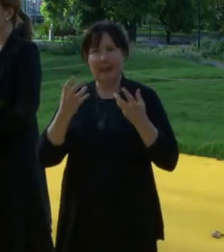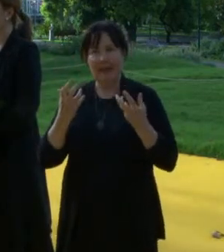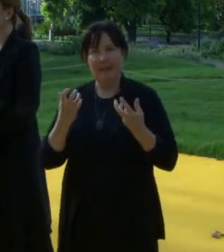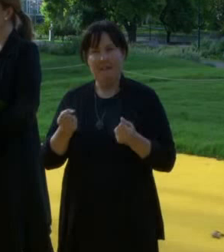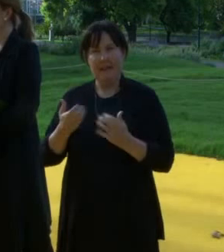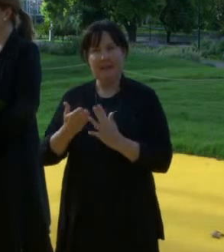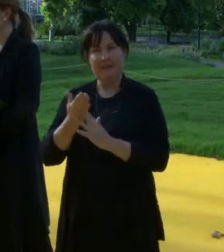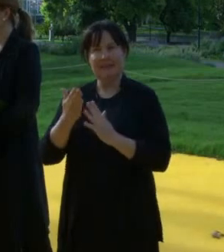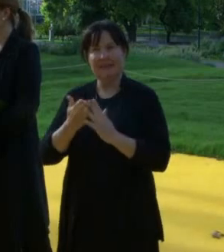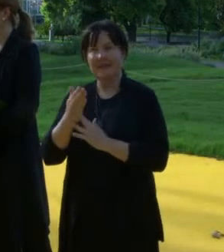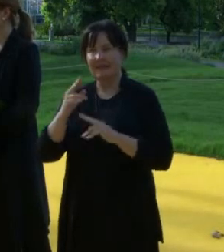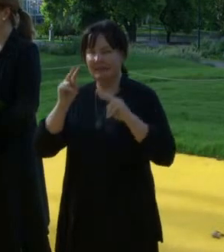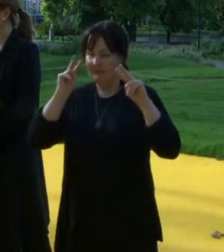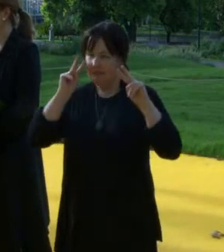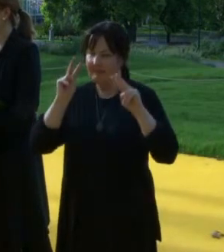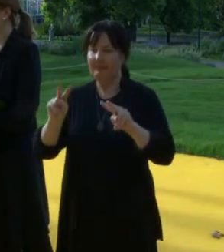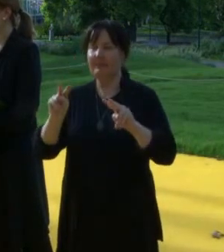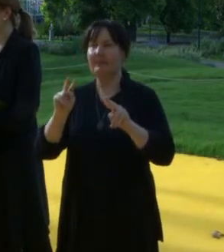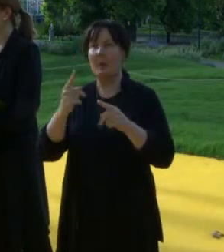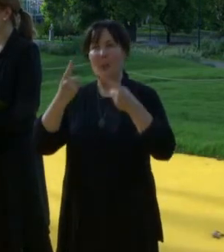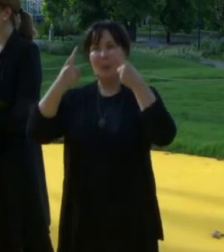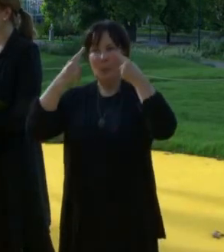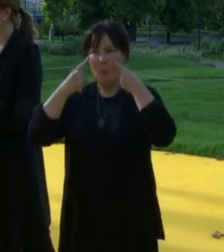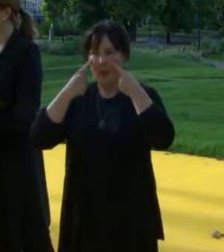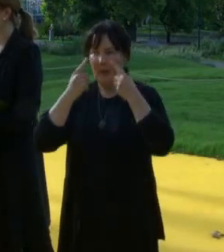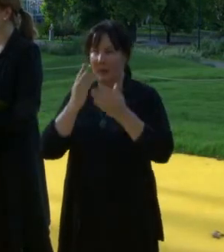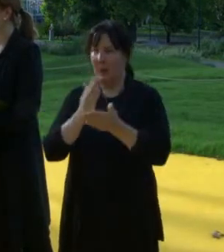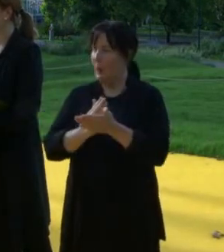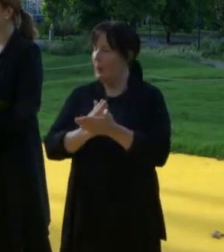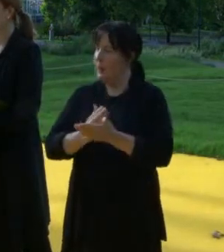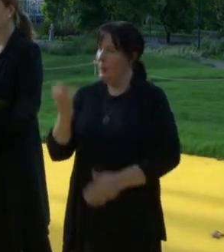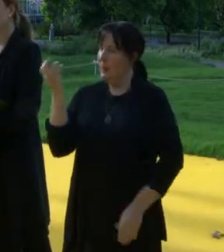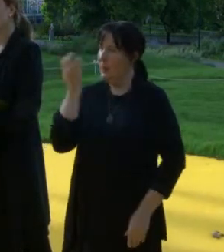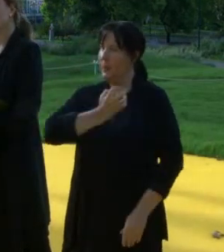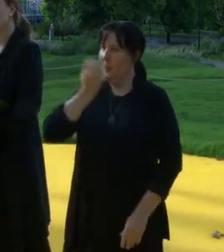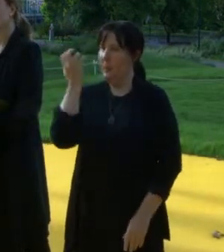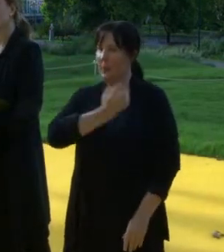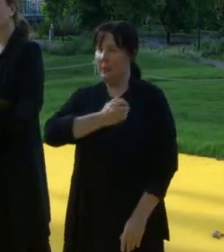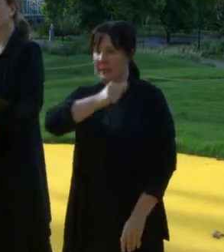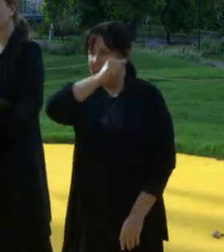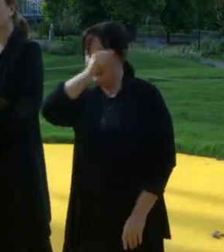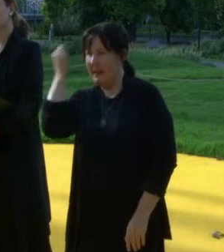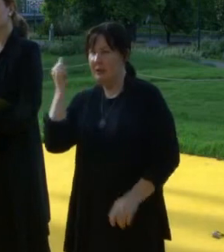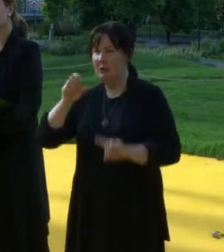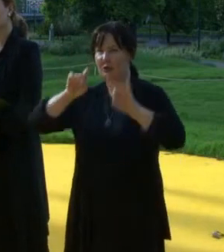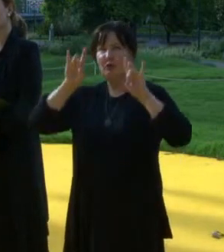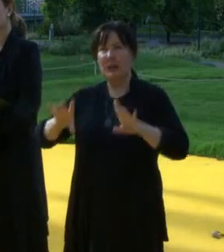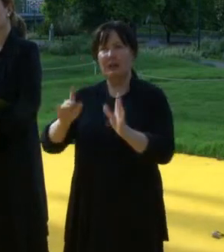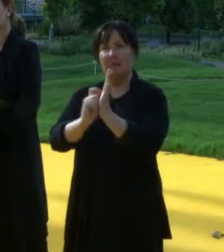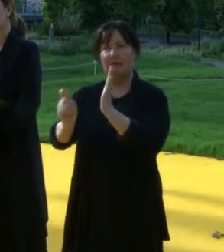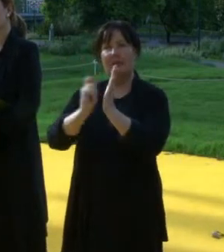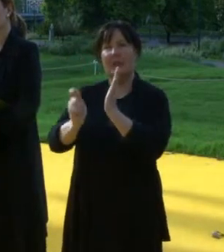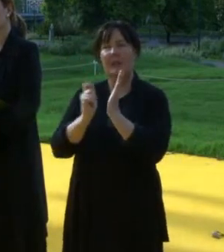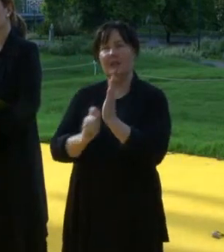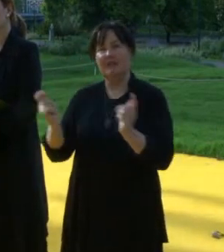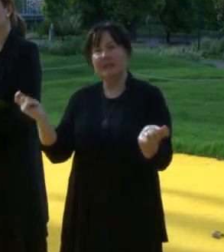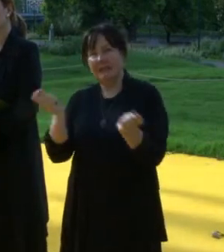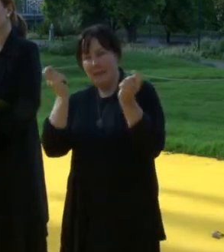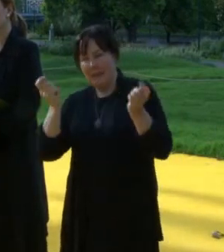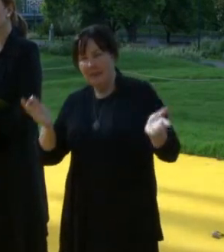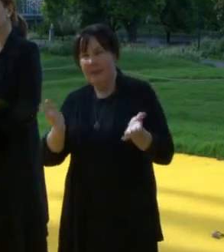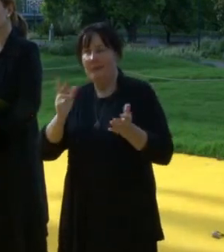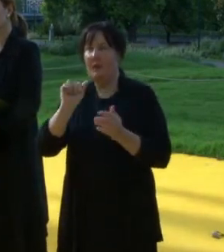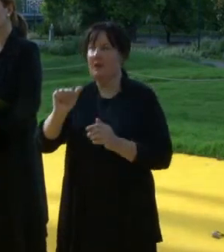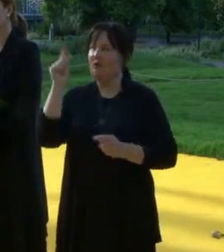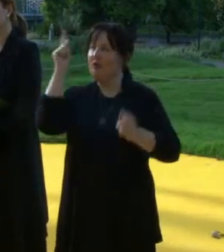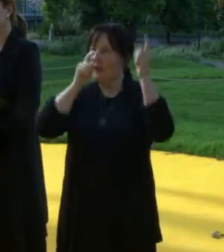for everybody to be able to witness the fiercely talented Australian writers being celebrated for their creativity